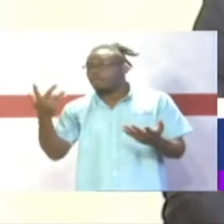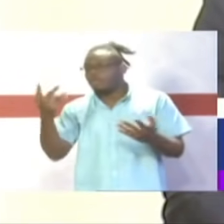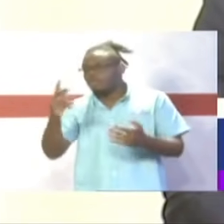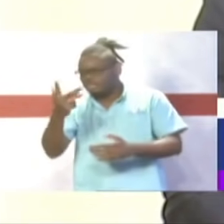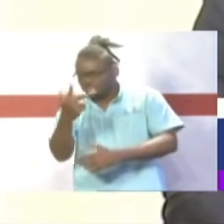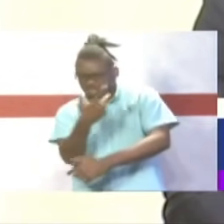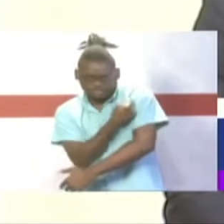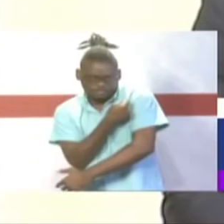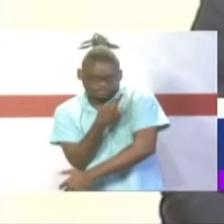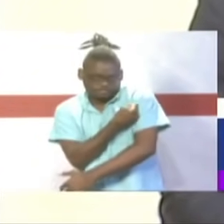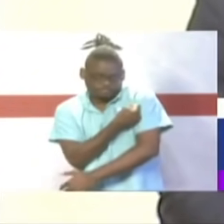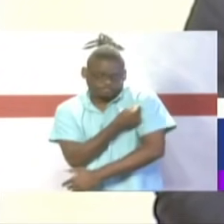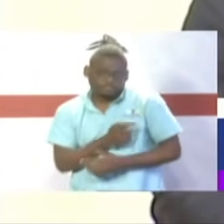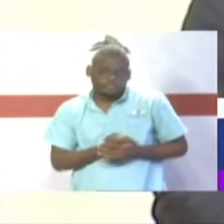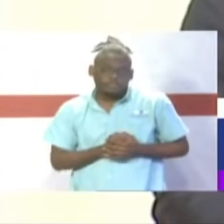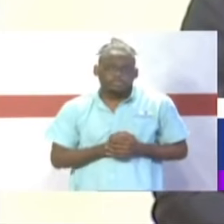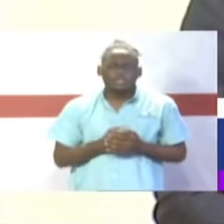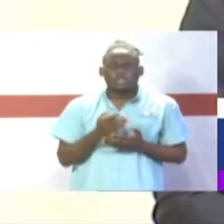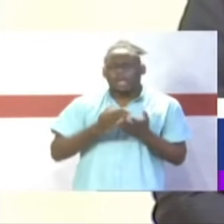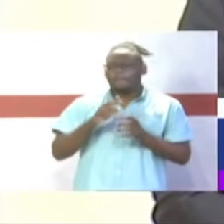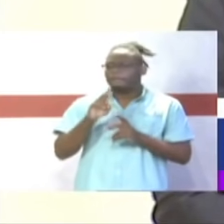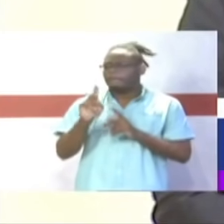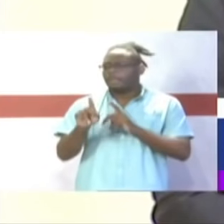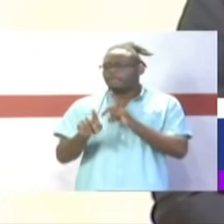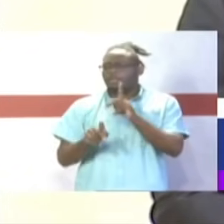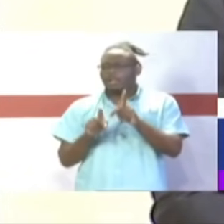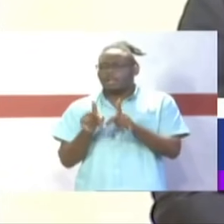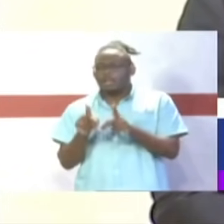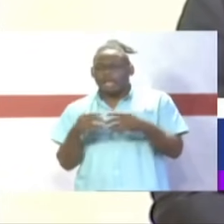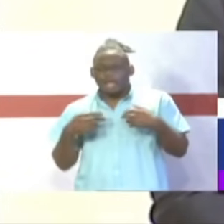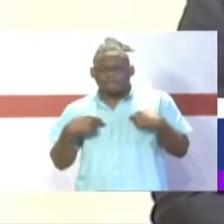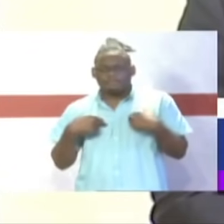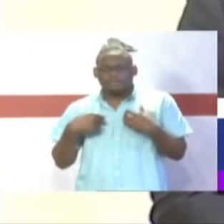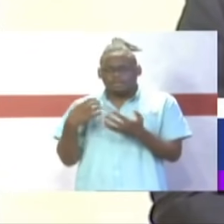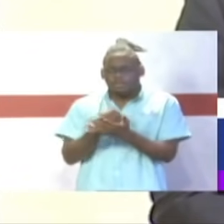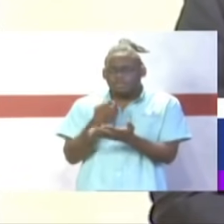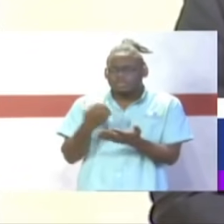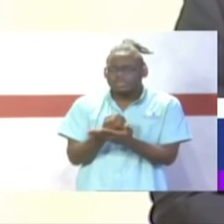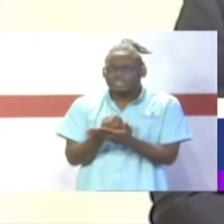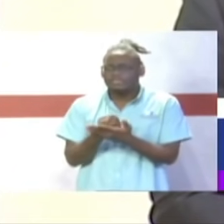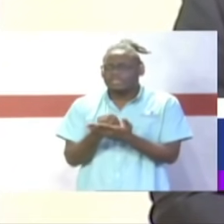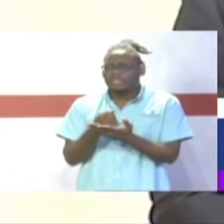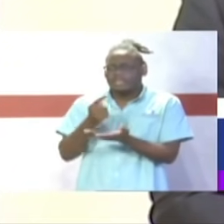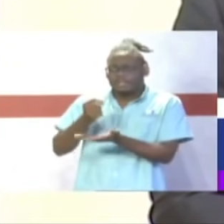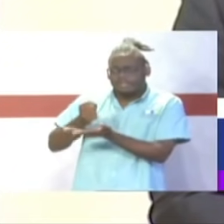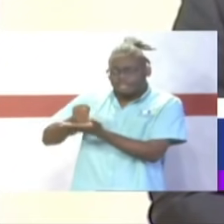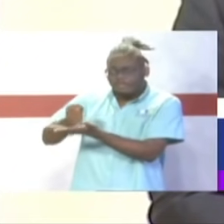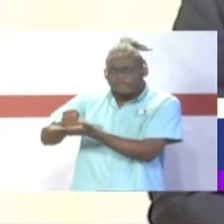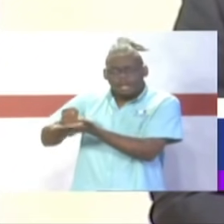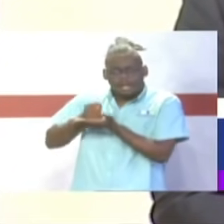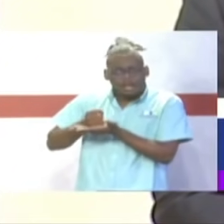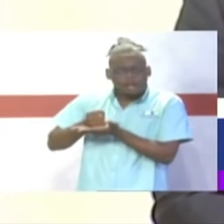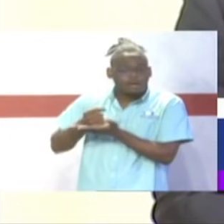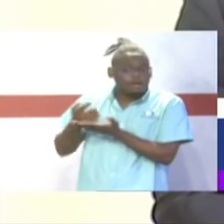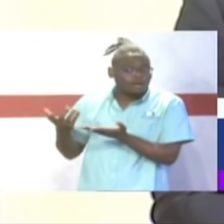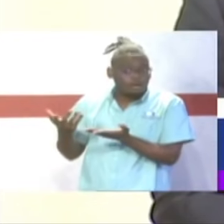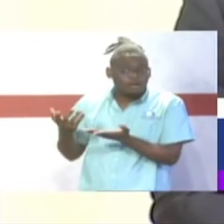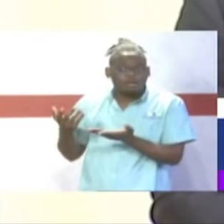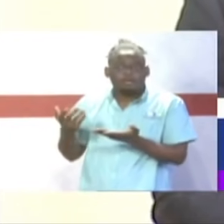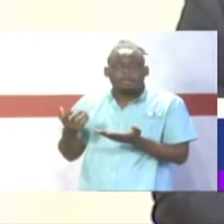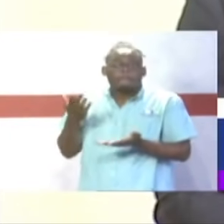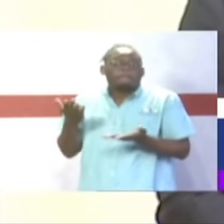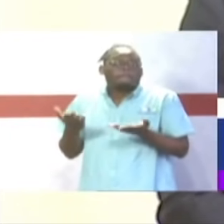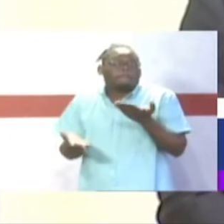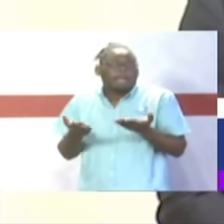who might be on antiretroviral therapy, having already achieved an undetectable viral load, and the CD4s are still less than 200, they would need to come